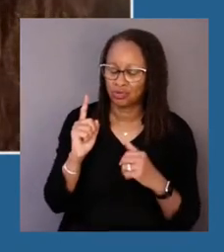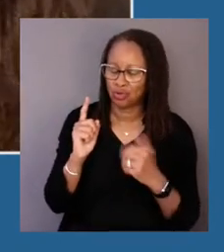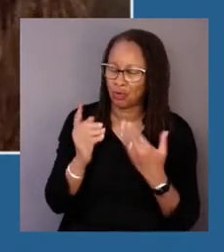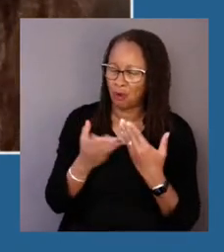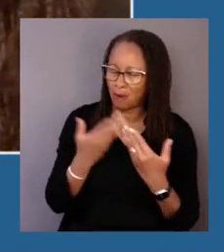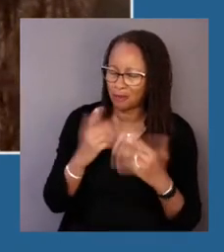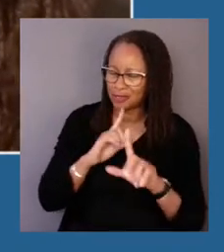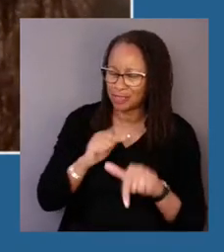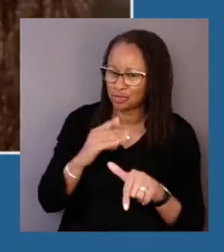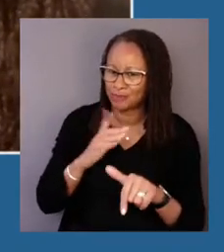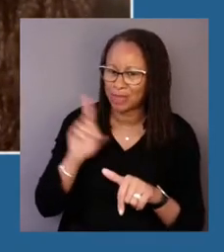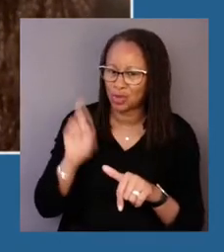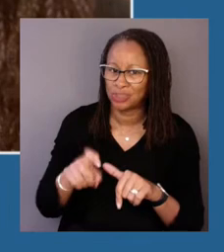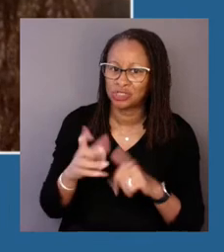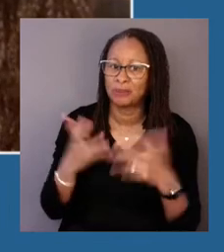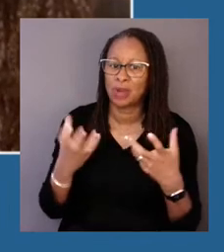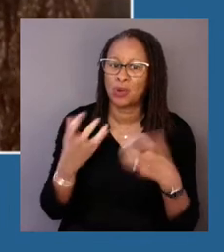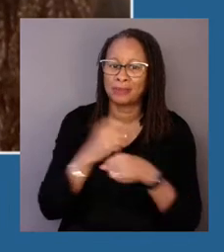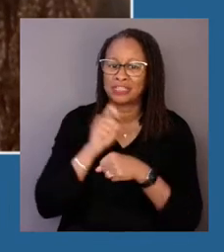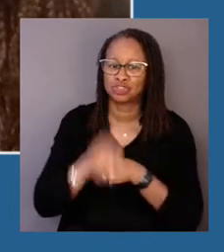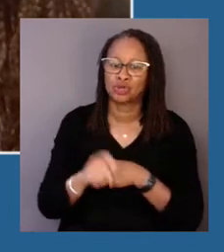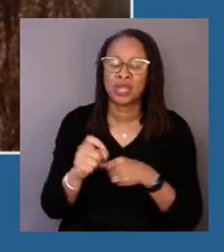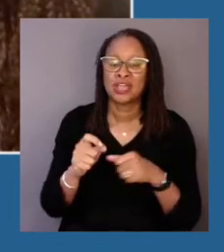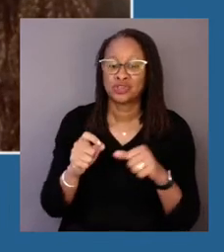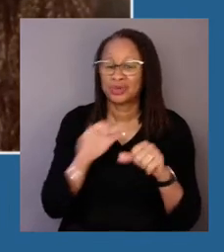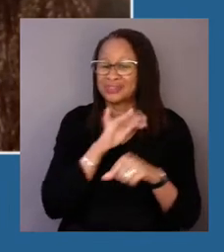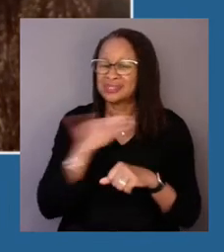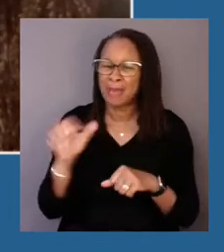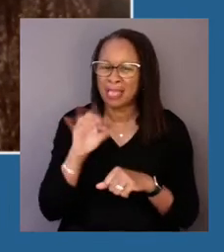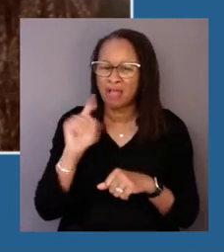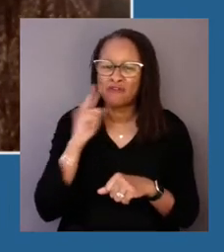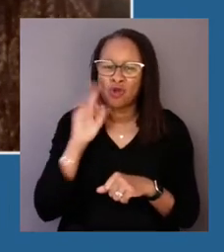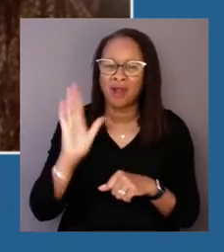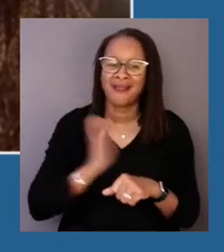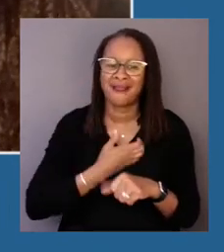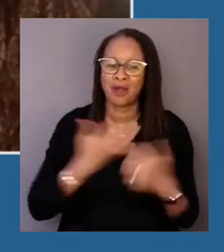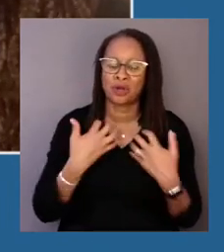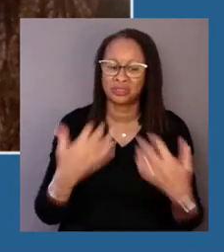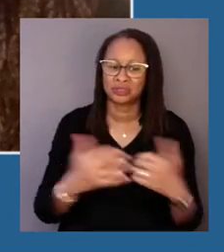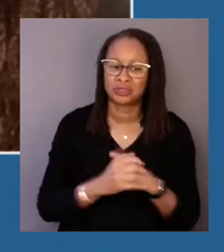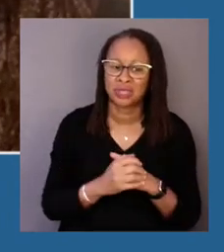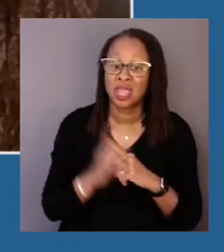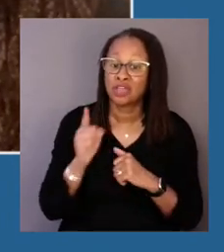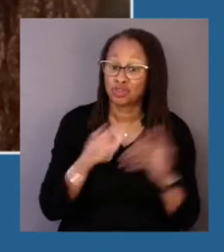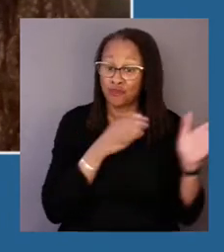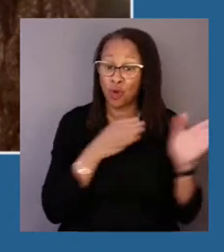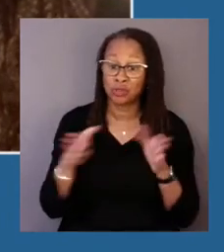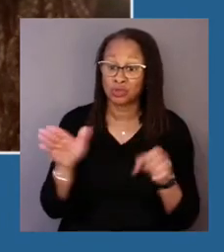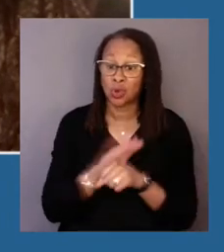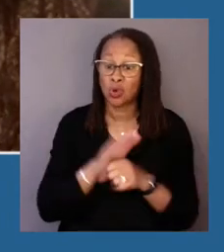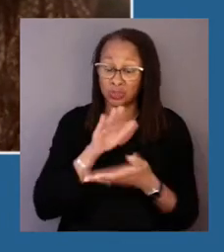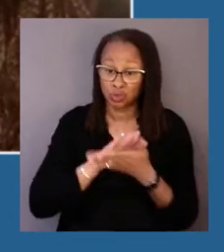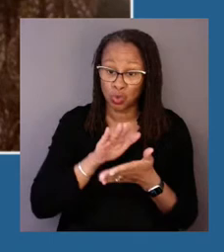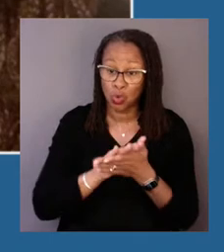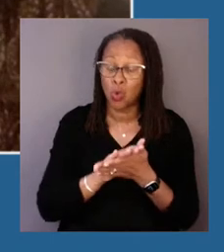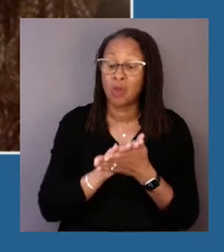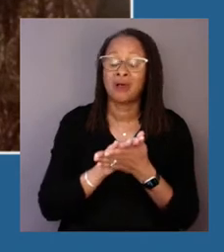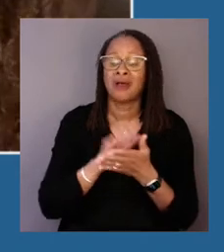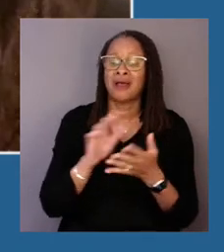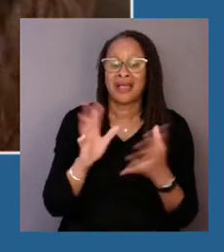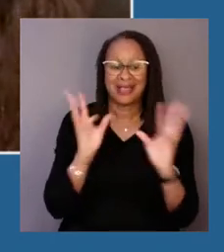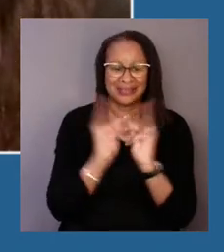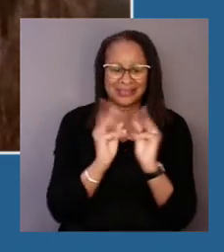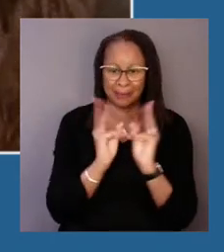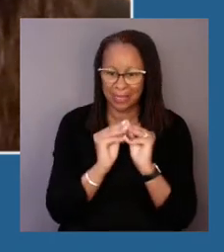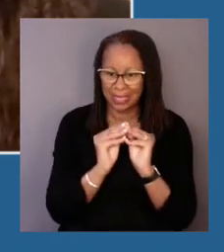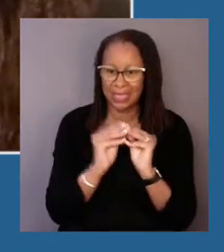to spell it out for our audience. You've organized a whole school assembly around this project.